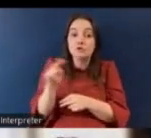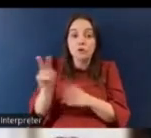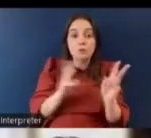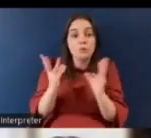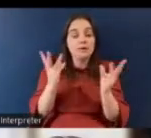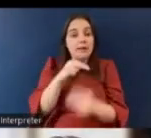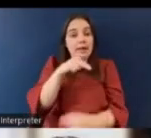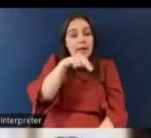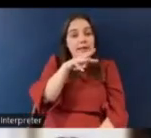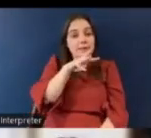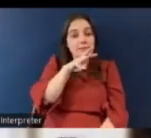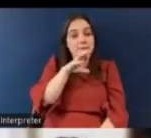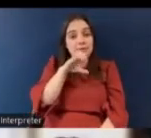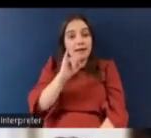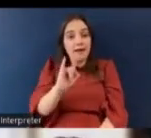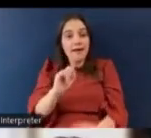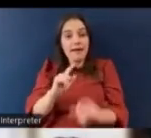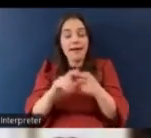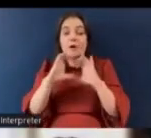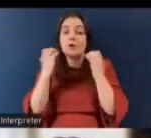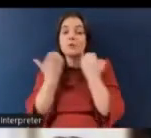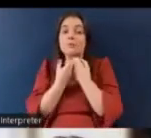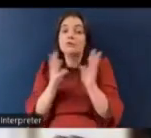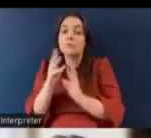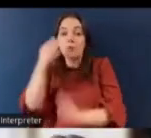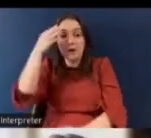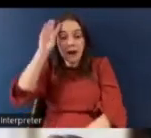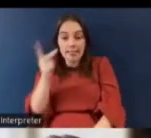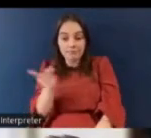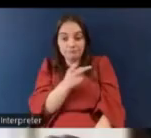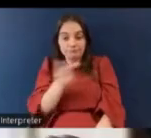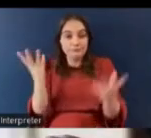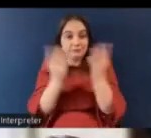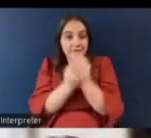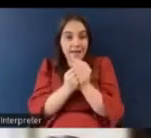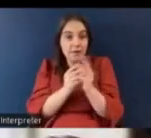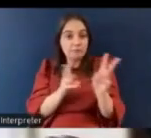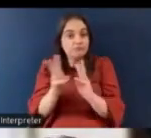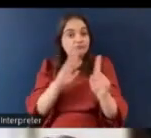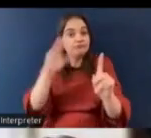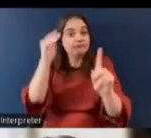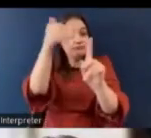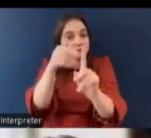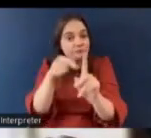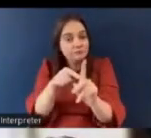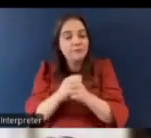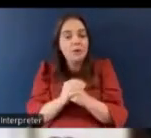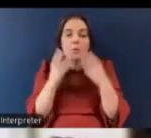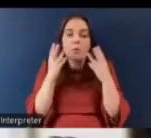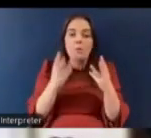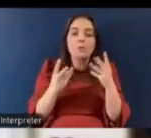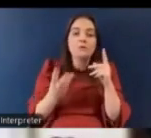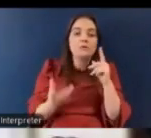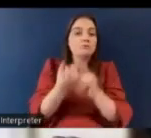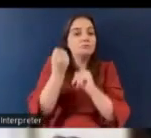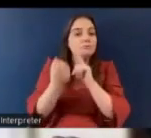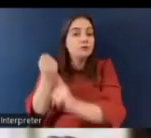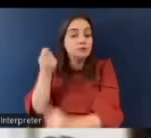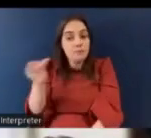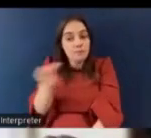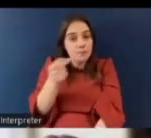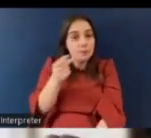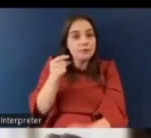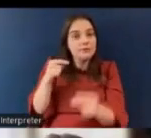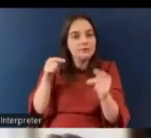Women's Council of Ireland and Community Work Ireland, and it basically fulfills the needs of both of the project partners in